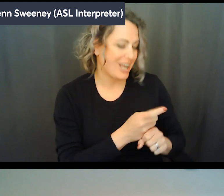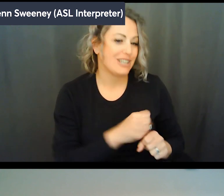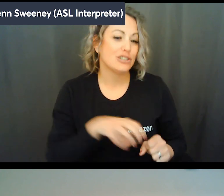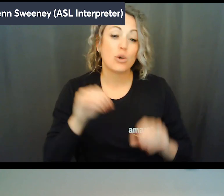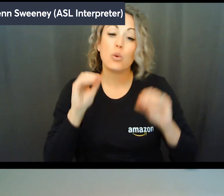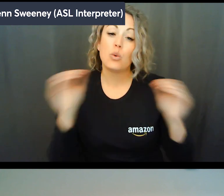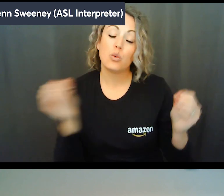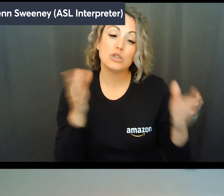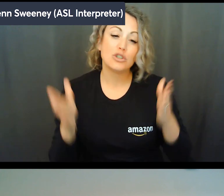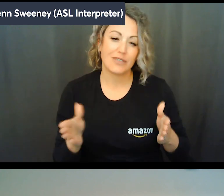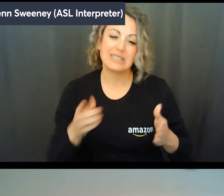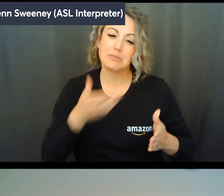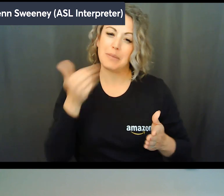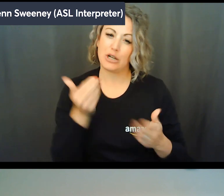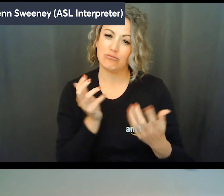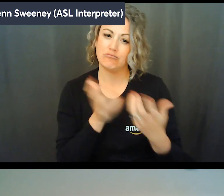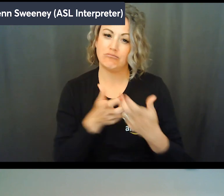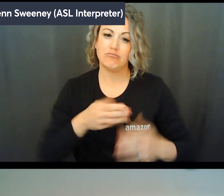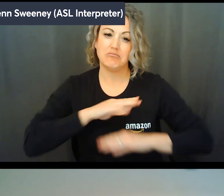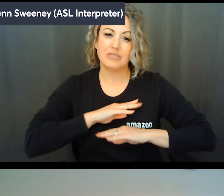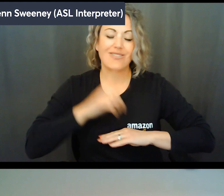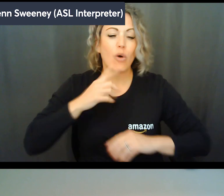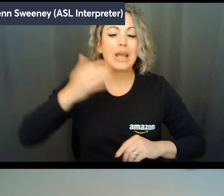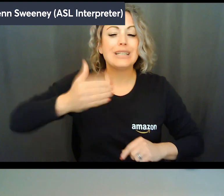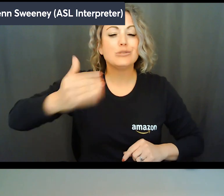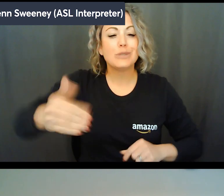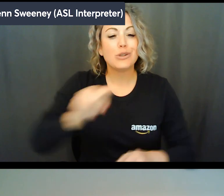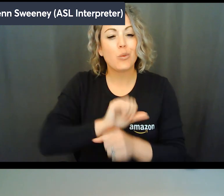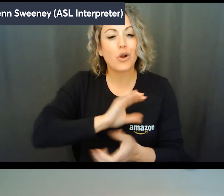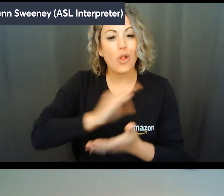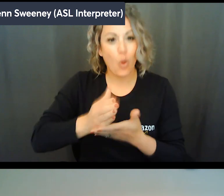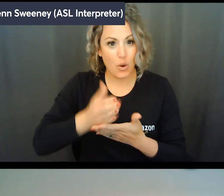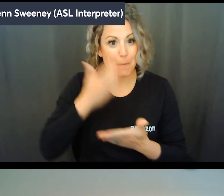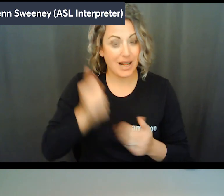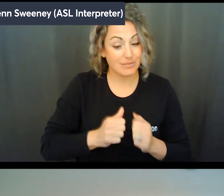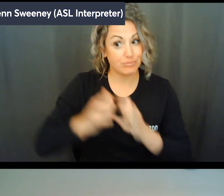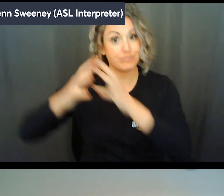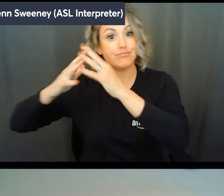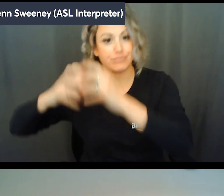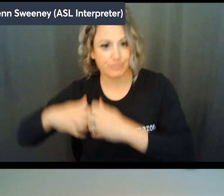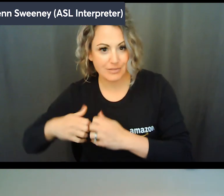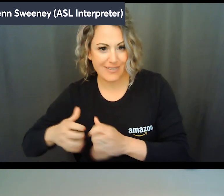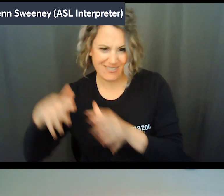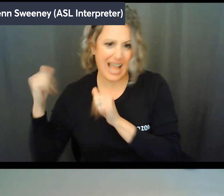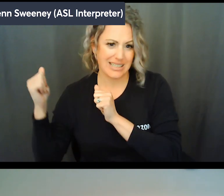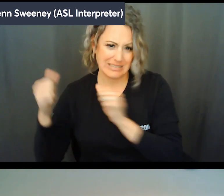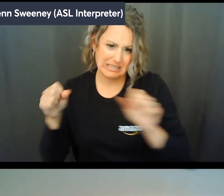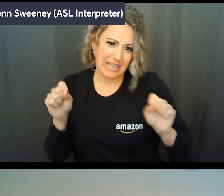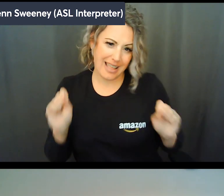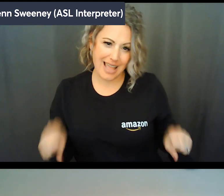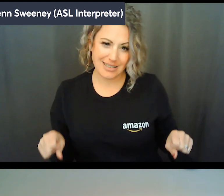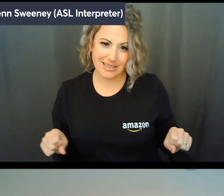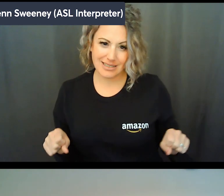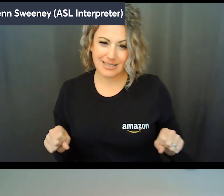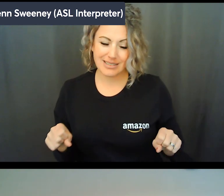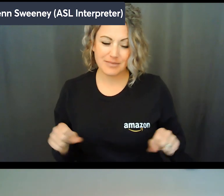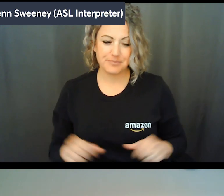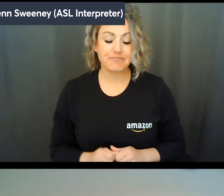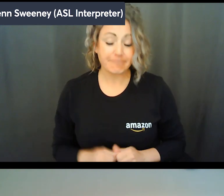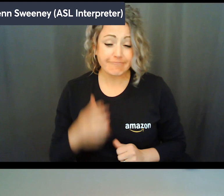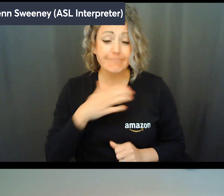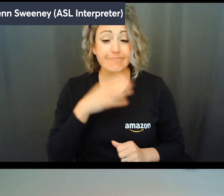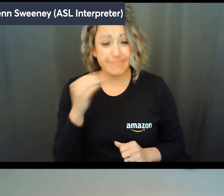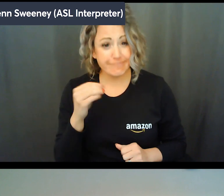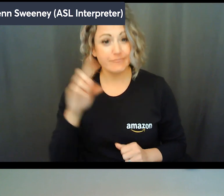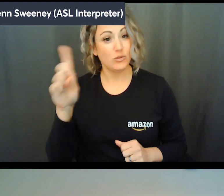more suitable for like intermittent workloads, because it scales really fast and then scales down really fast. Um, and yeah,